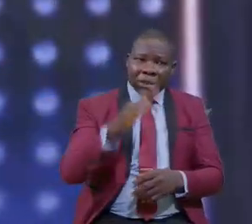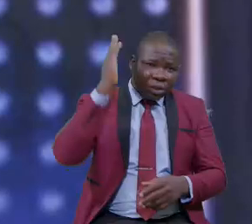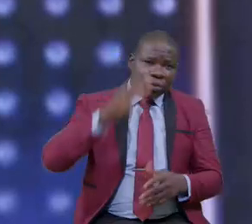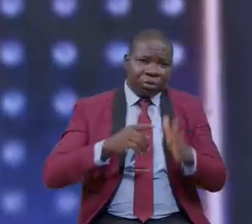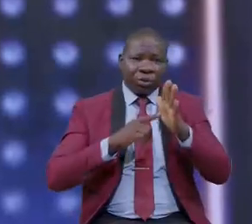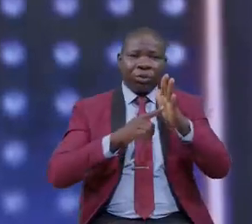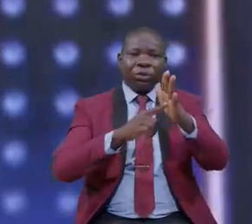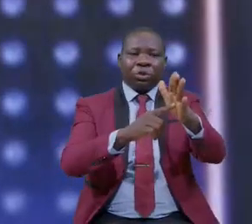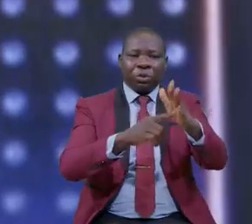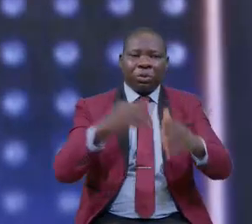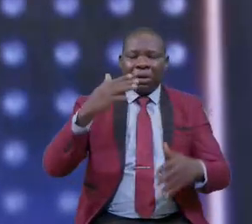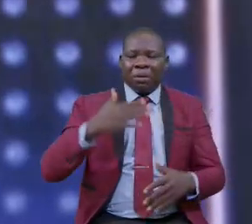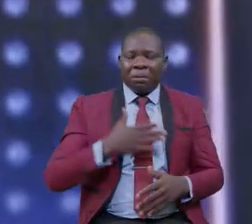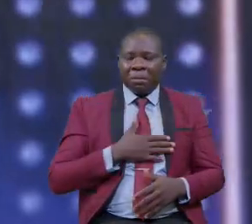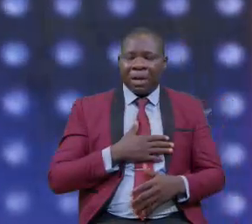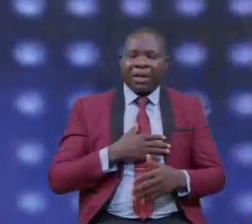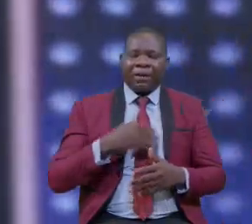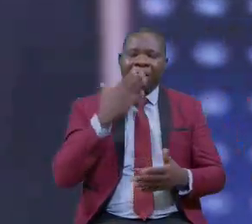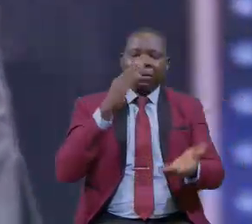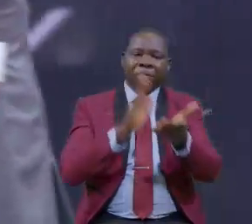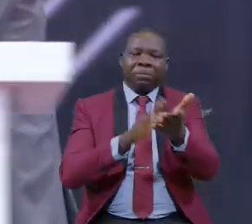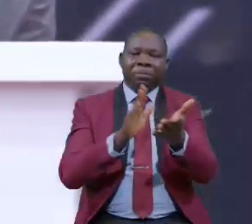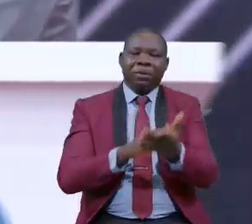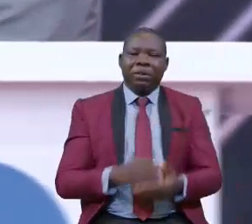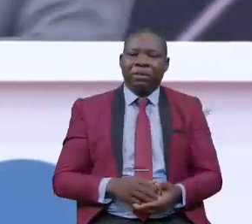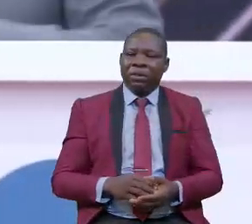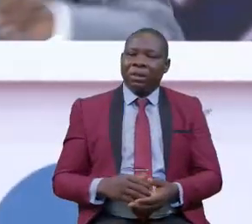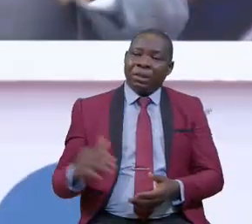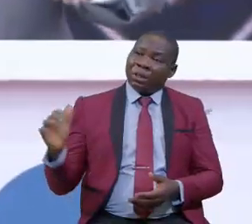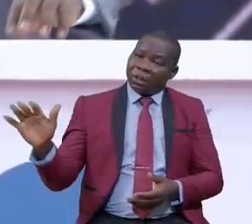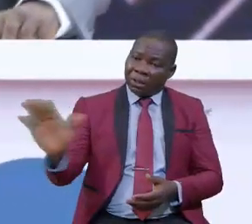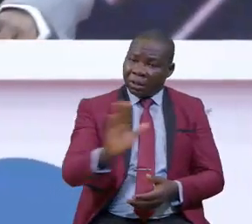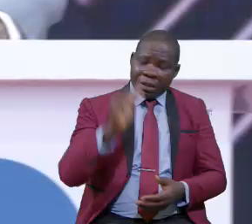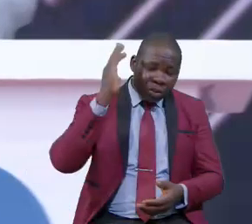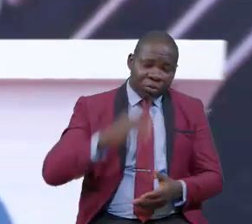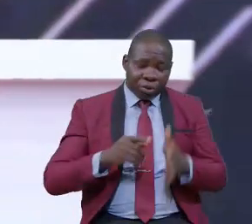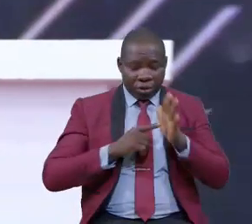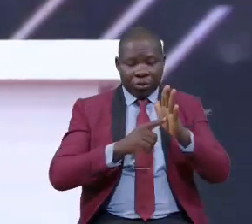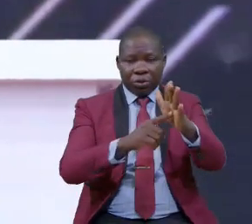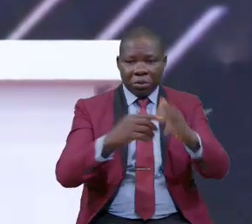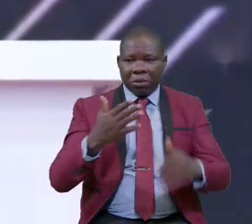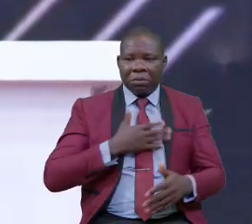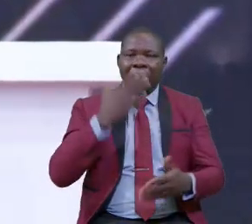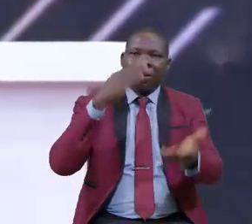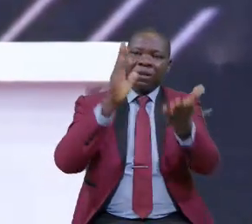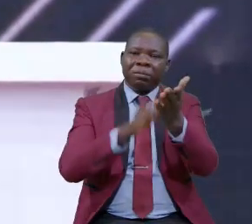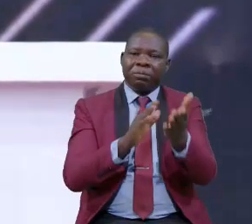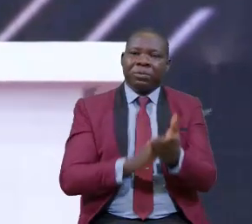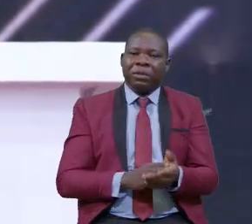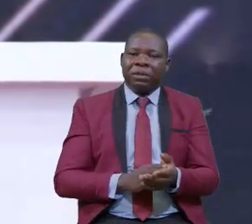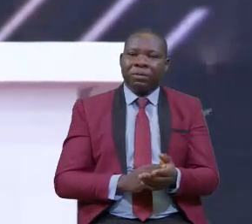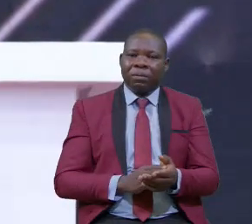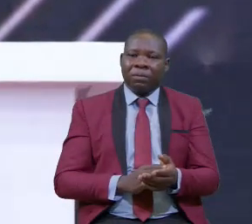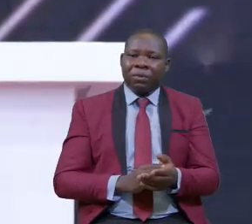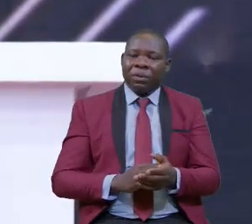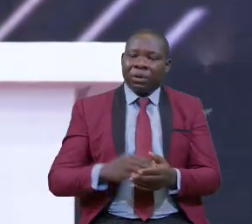my praise. They shall show forth my praise. I'm going to look at